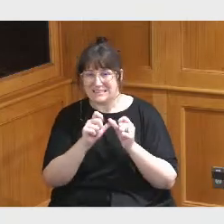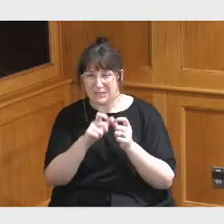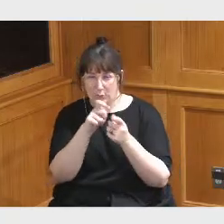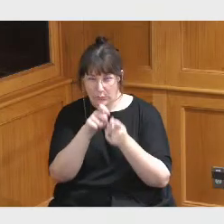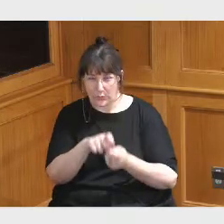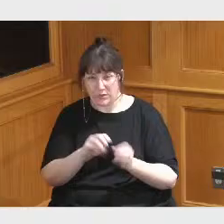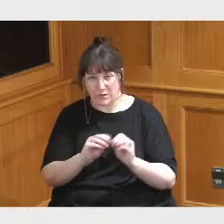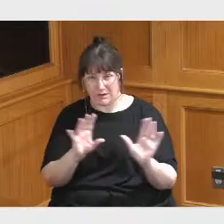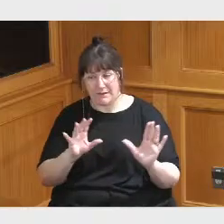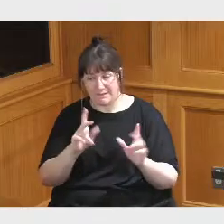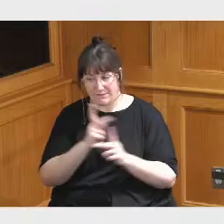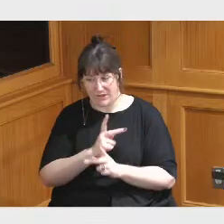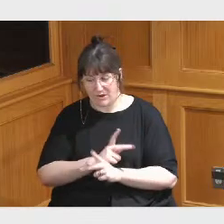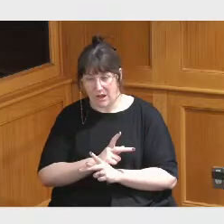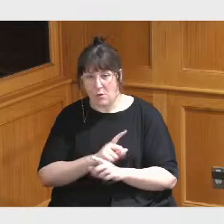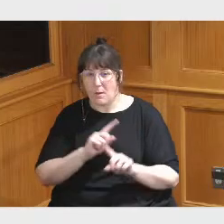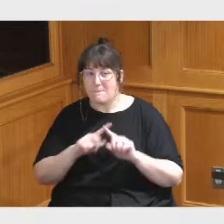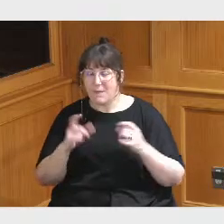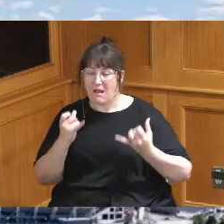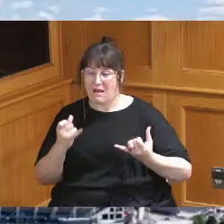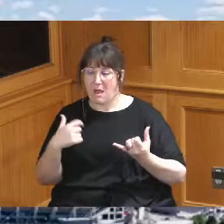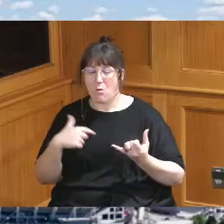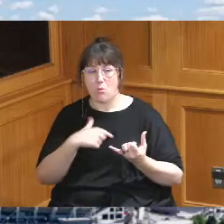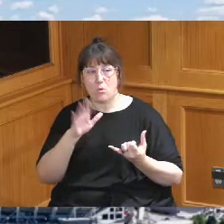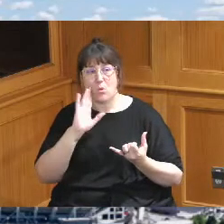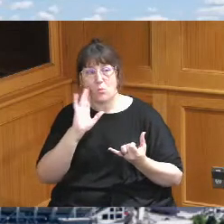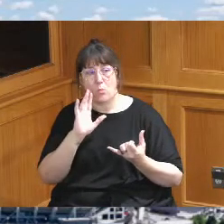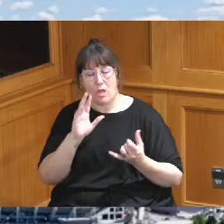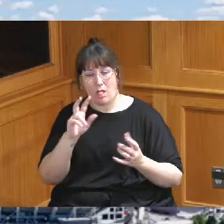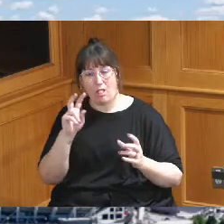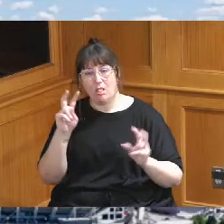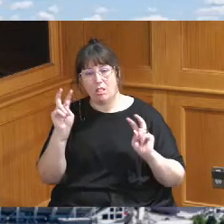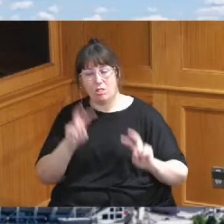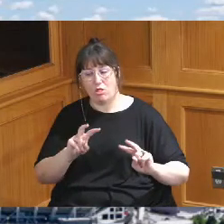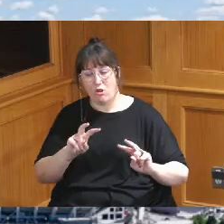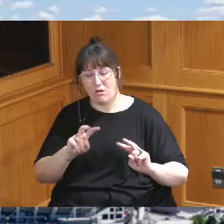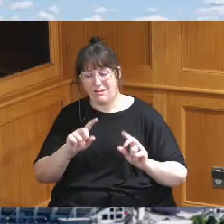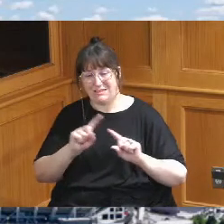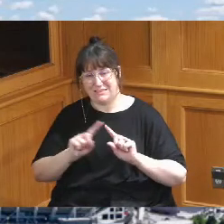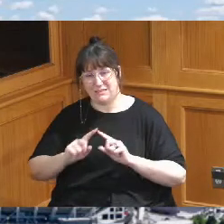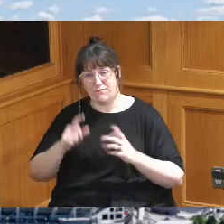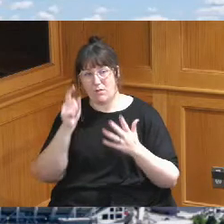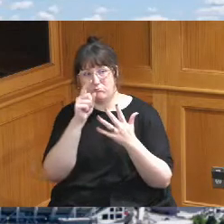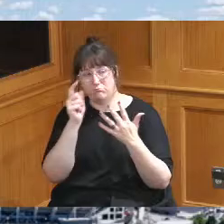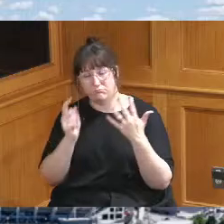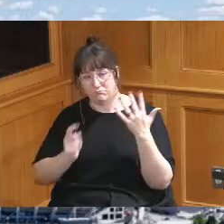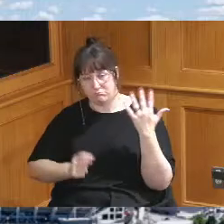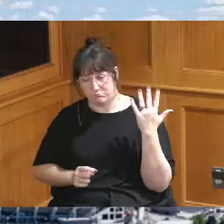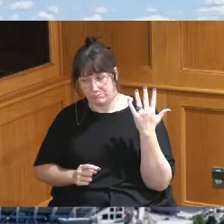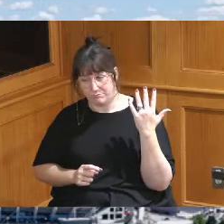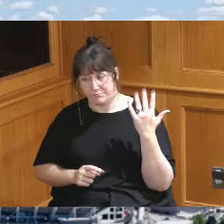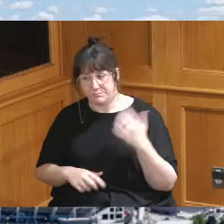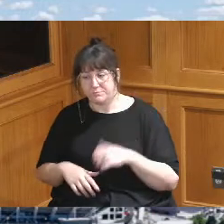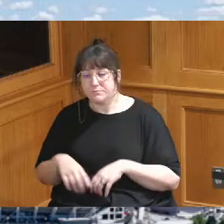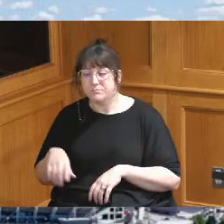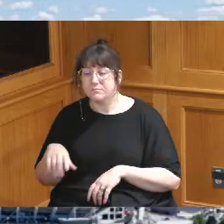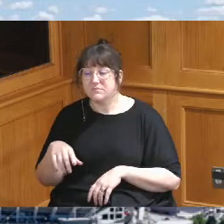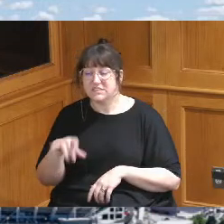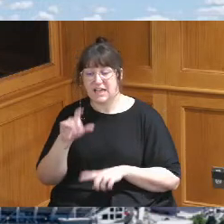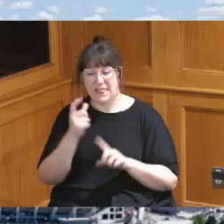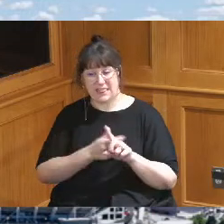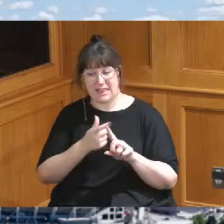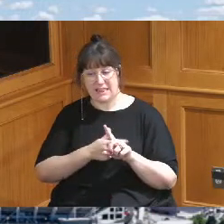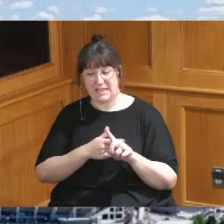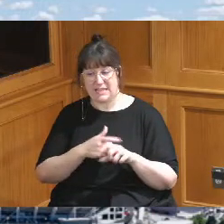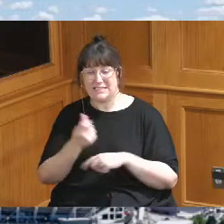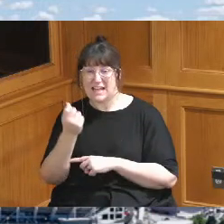lease. But let's walk through some of the major terms here. First of all, the lease term under the proposed deal